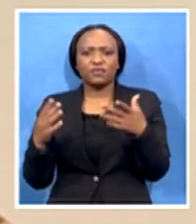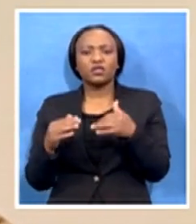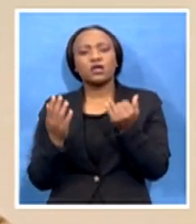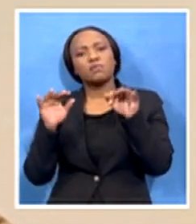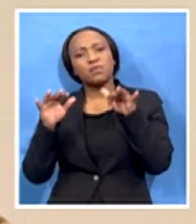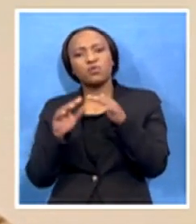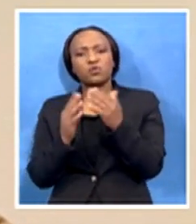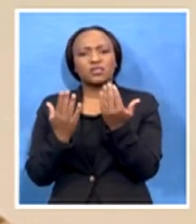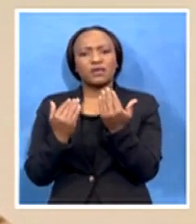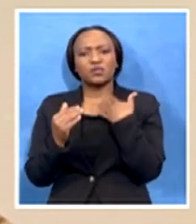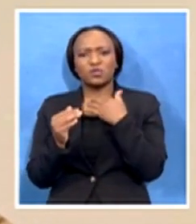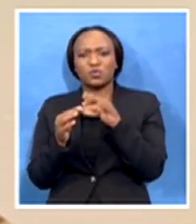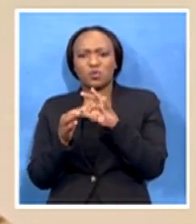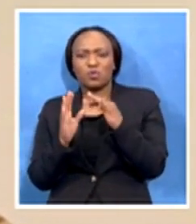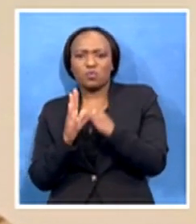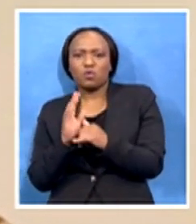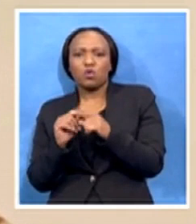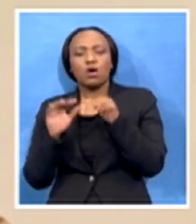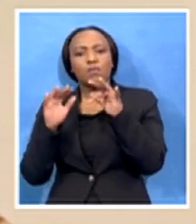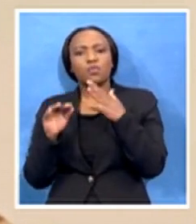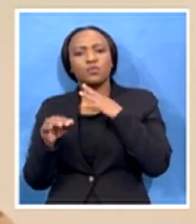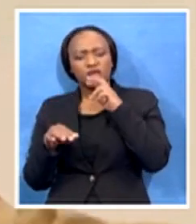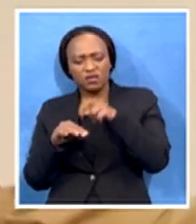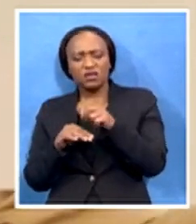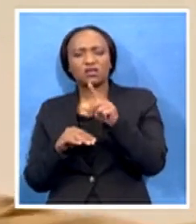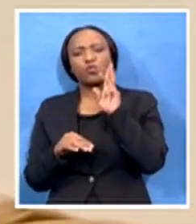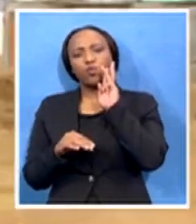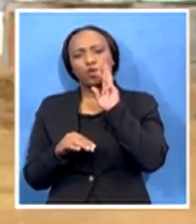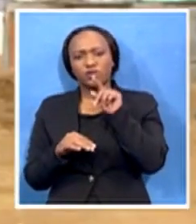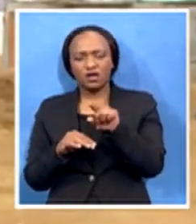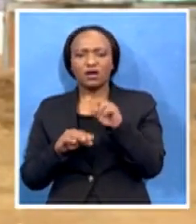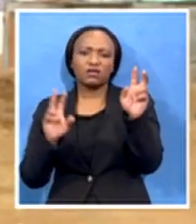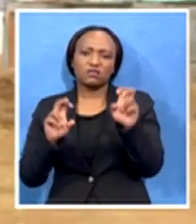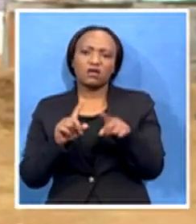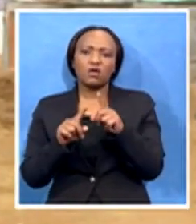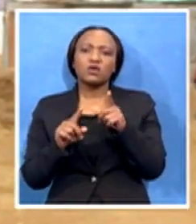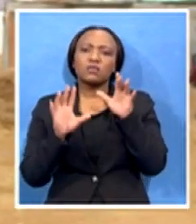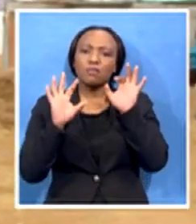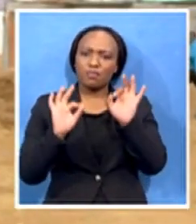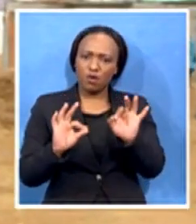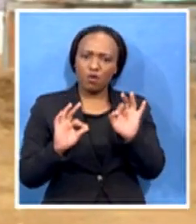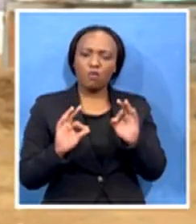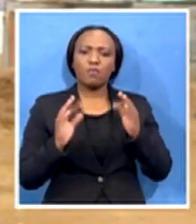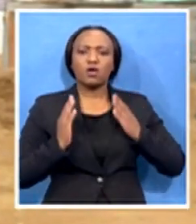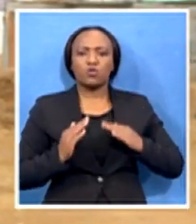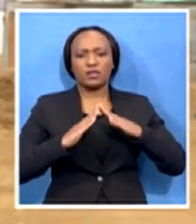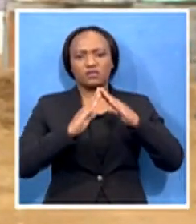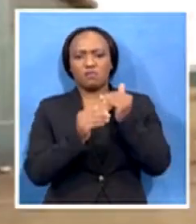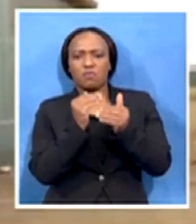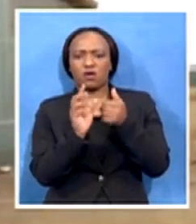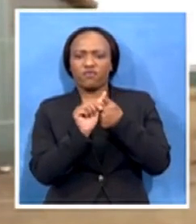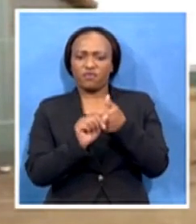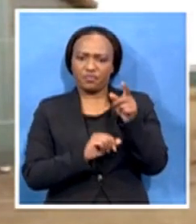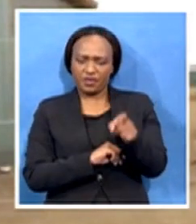We do not believe that that is a proper human settlement process. The Free State Department of Human Settlements says the shacks